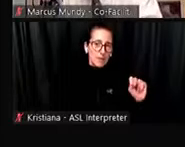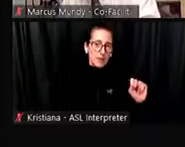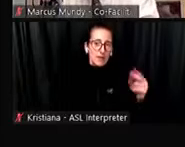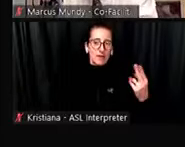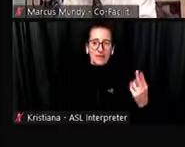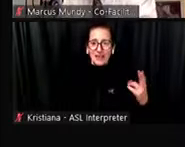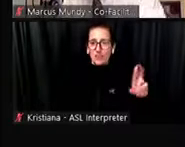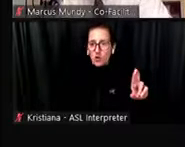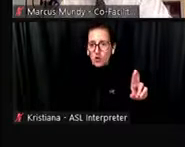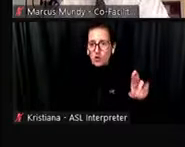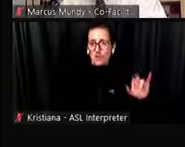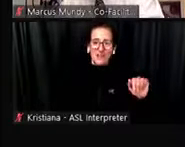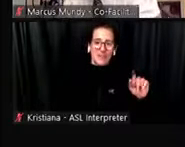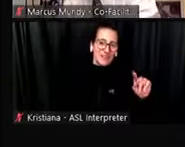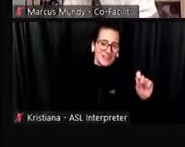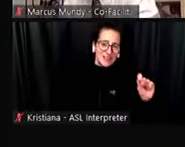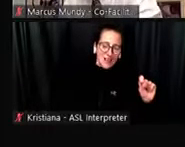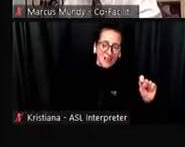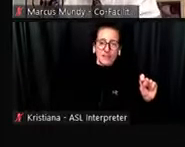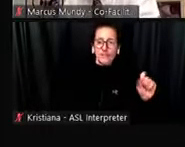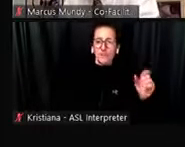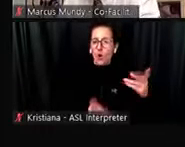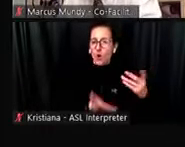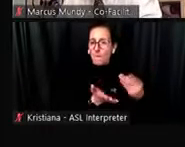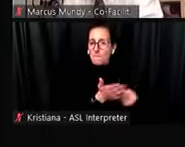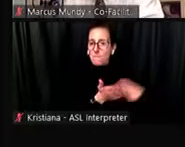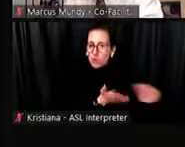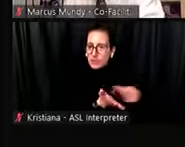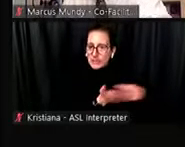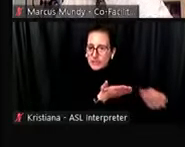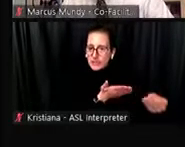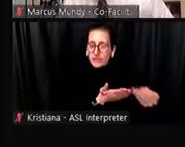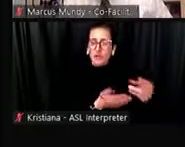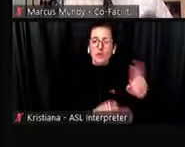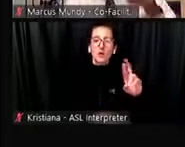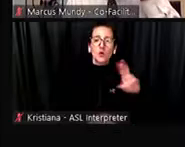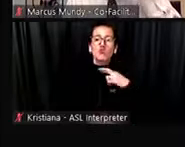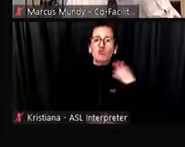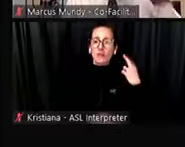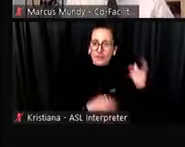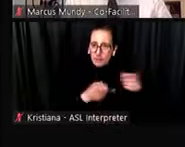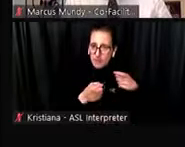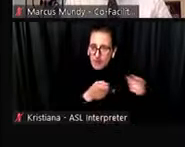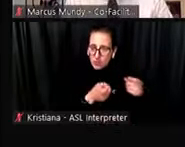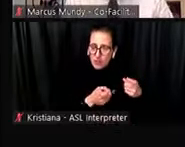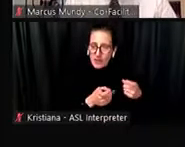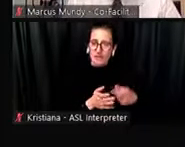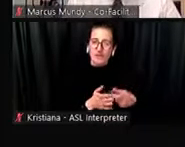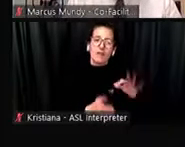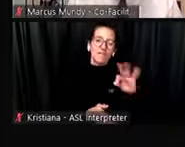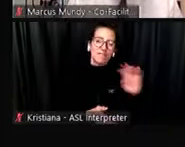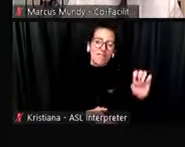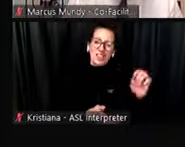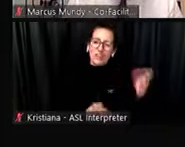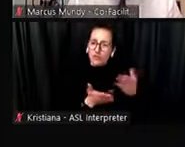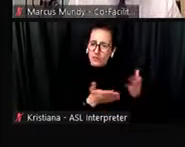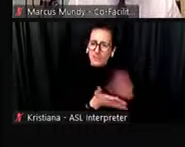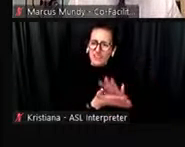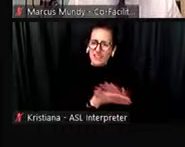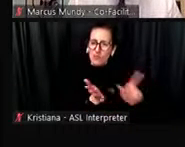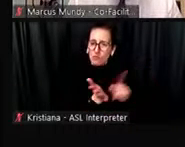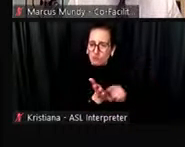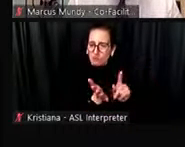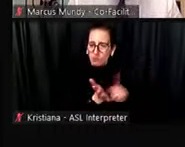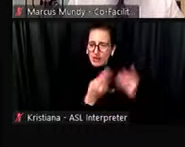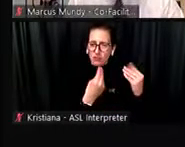purchasing, facility and park services, risk management, fleet services, and central services, which is our print shop and delivery. So those are actually